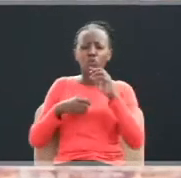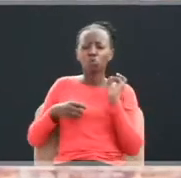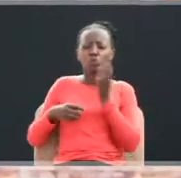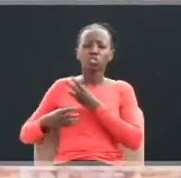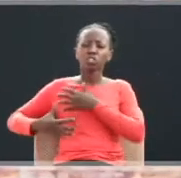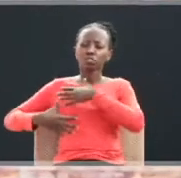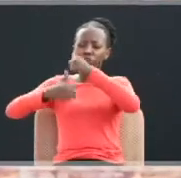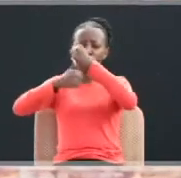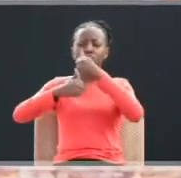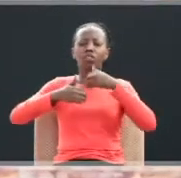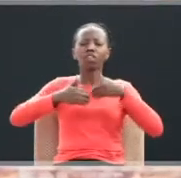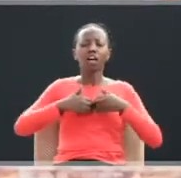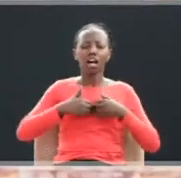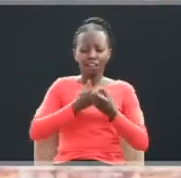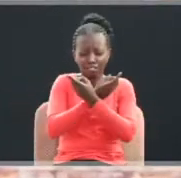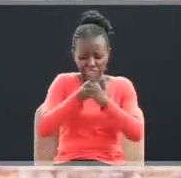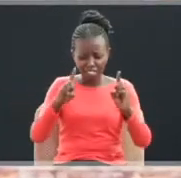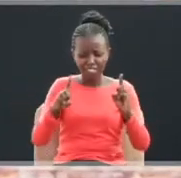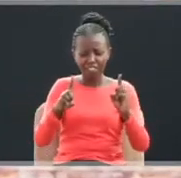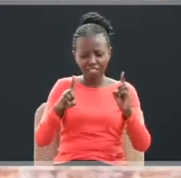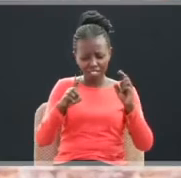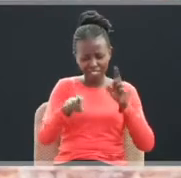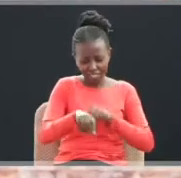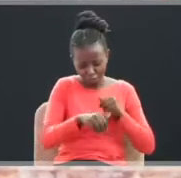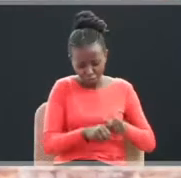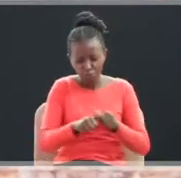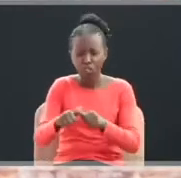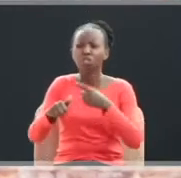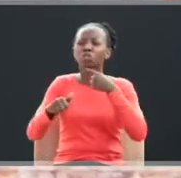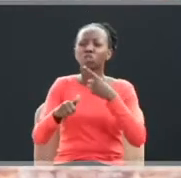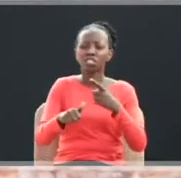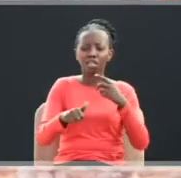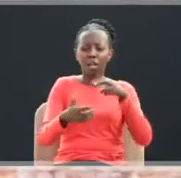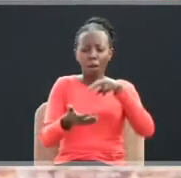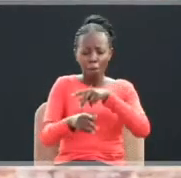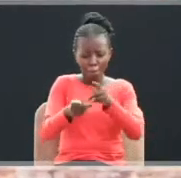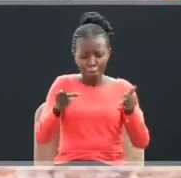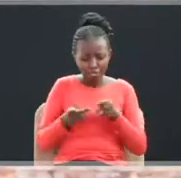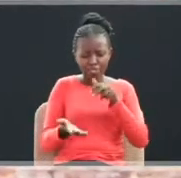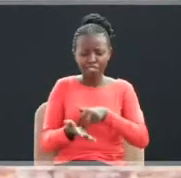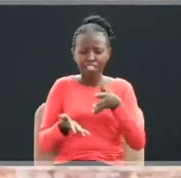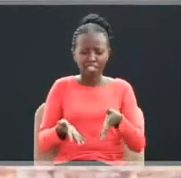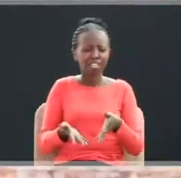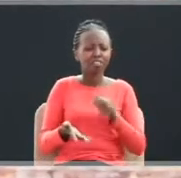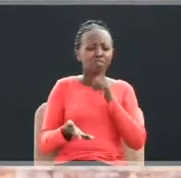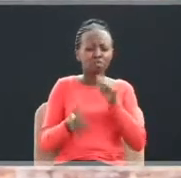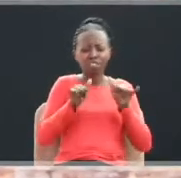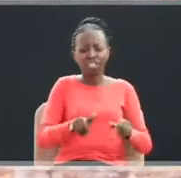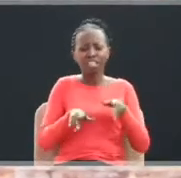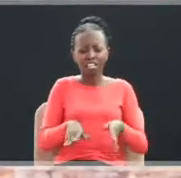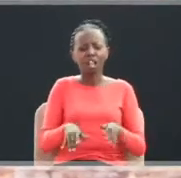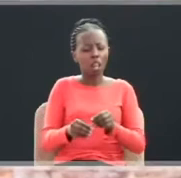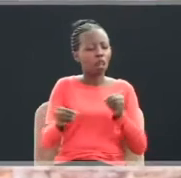say, there is deliverance along the way. To say, where we stand is not permanent. To say, there is a place we are